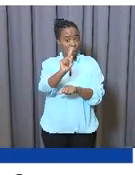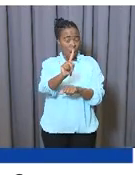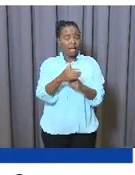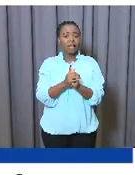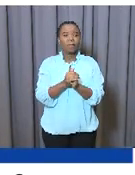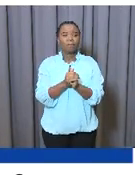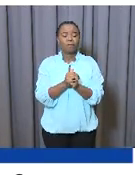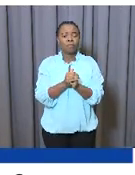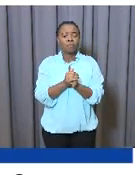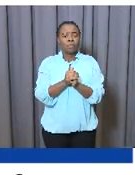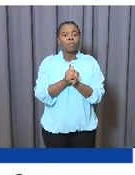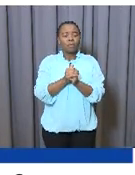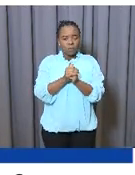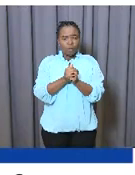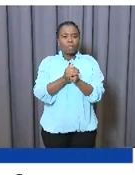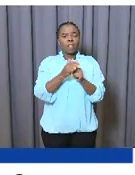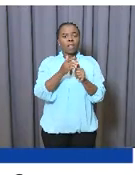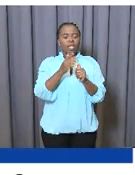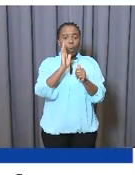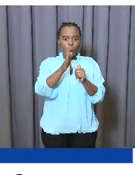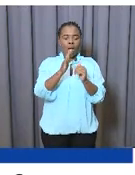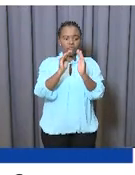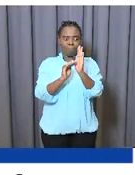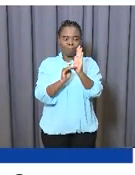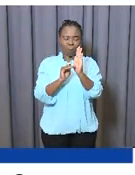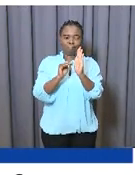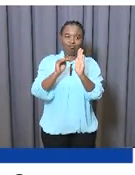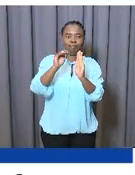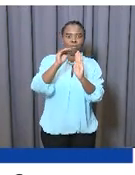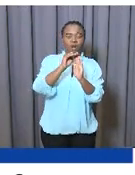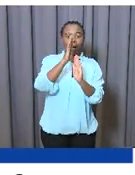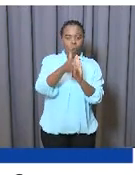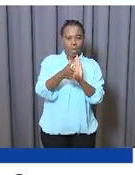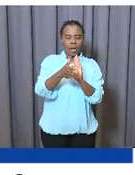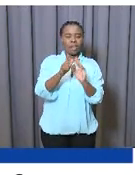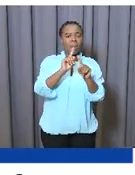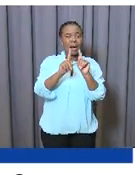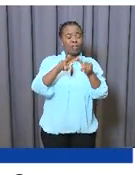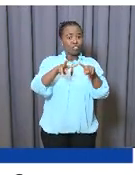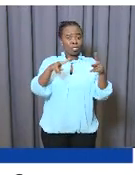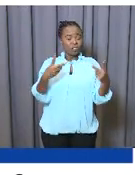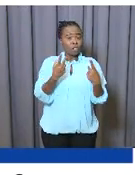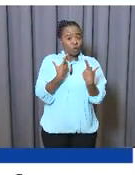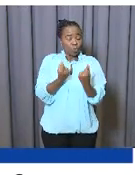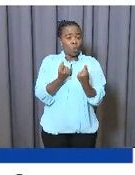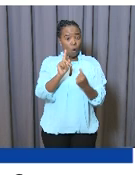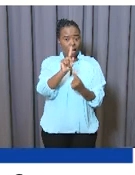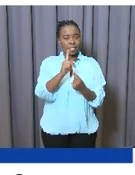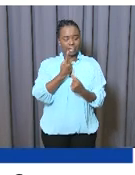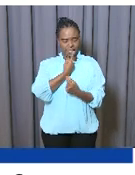we will reach several waves, we will reach the peak, but the difference is things that we can do